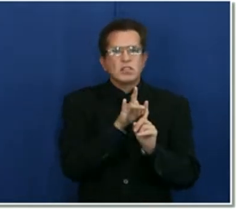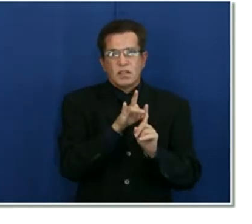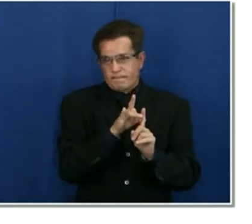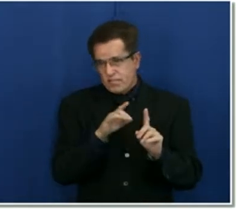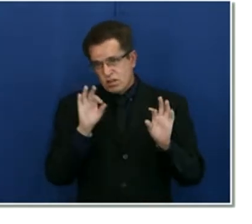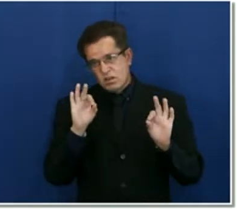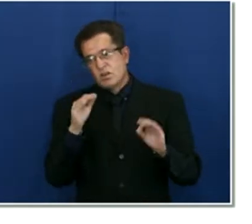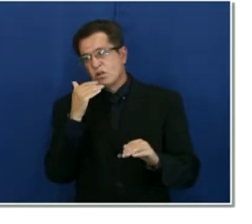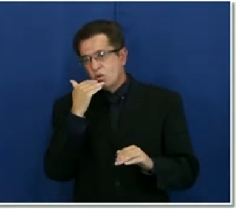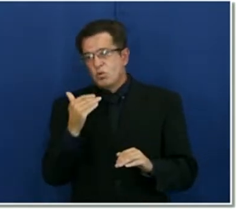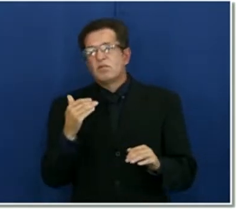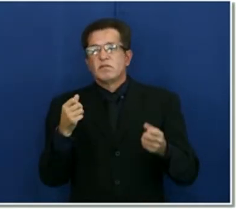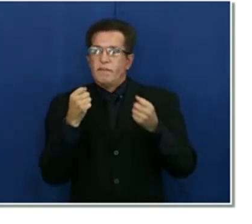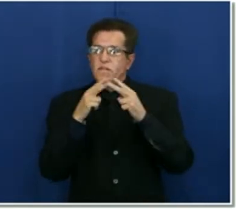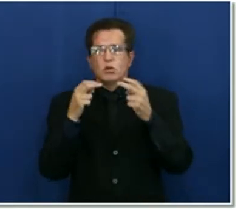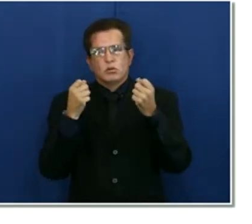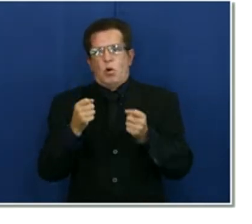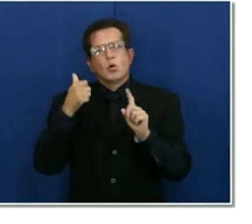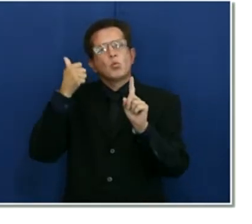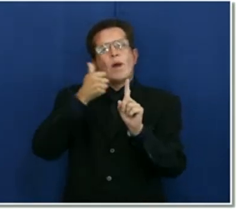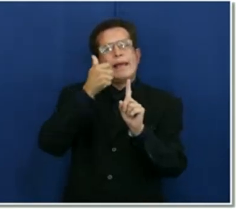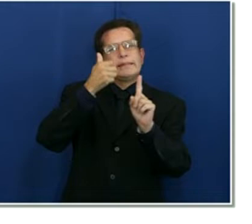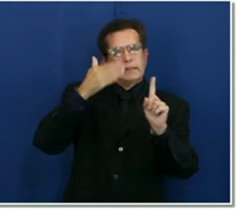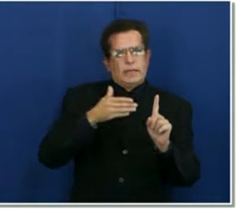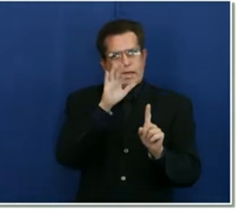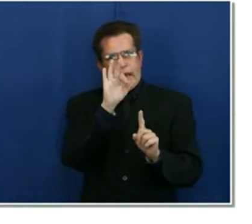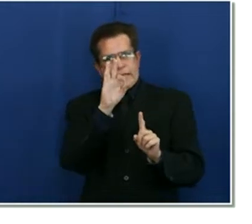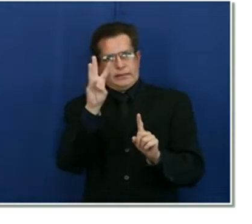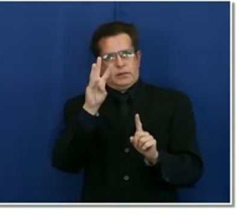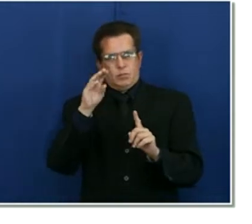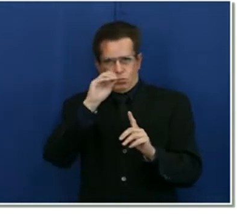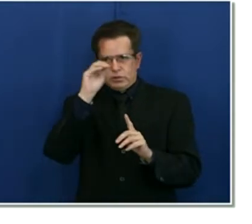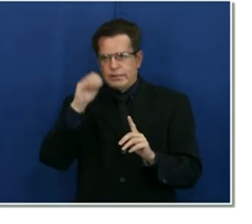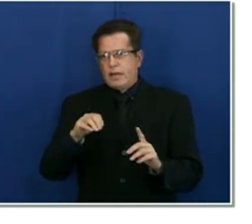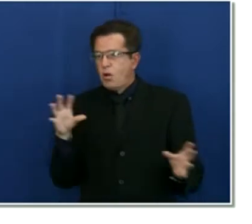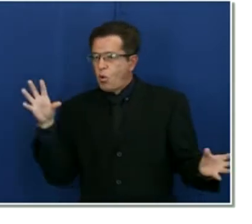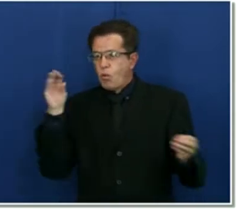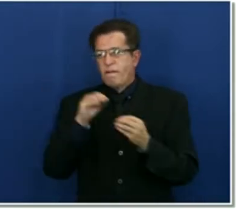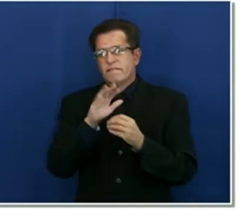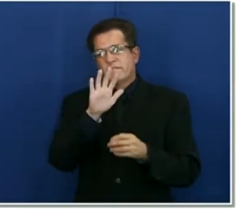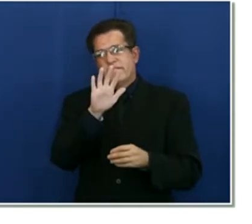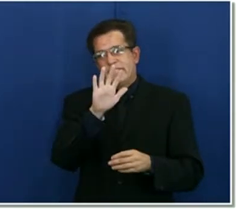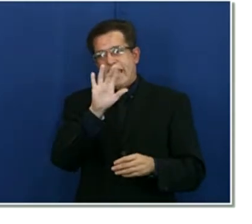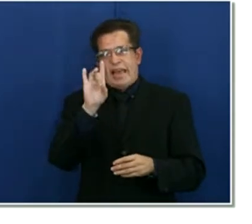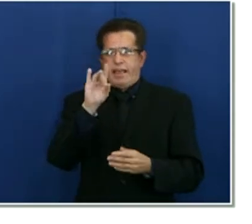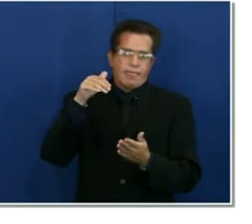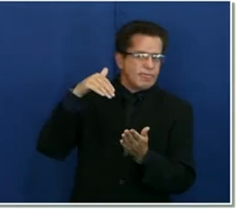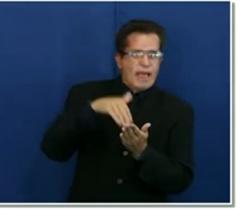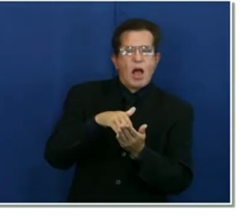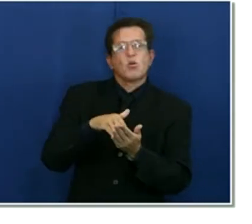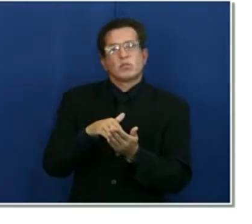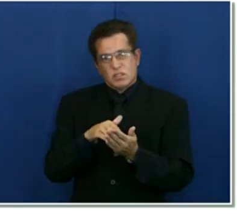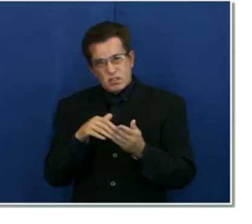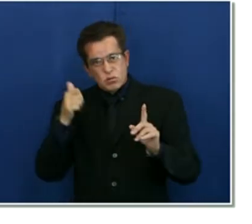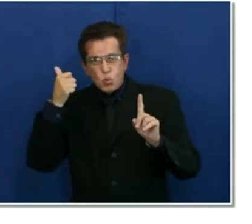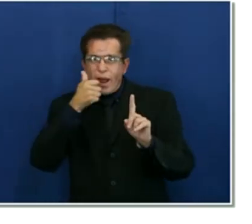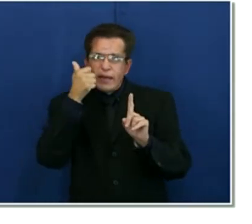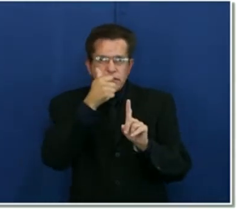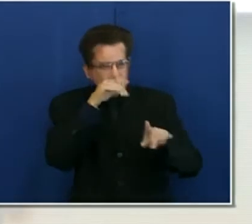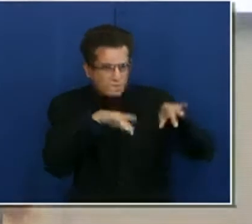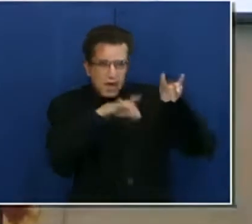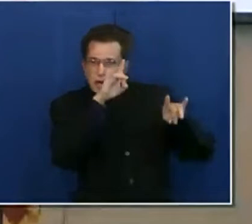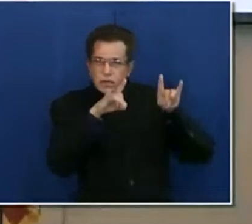remain very strong. More than 58,000 total case investigations performed, and the treatment numbers you see there on the right-hand